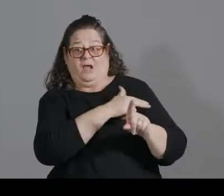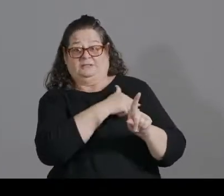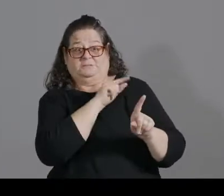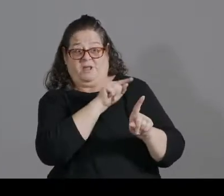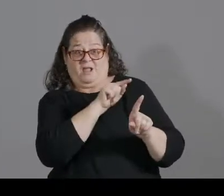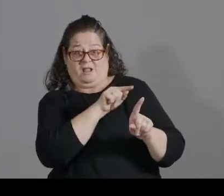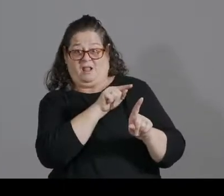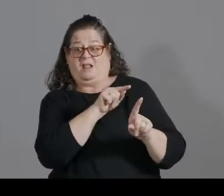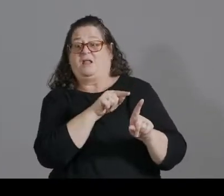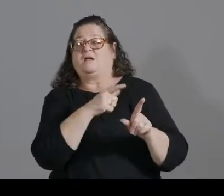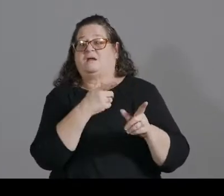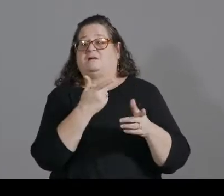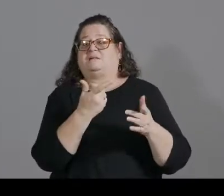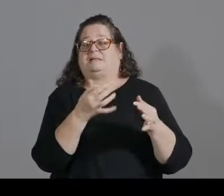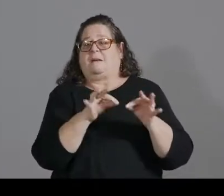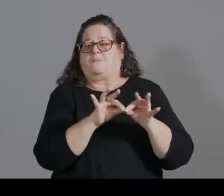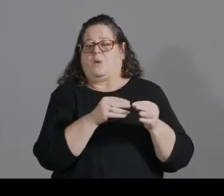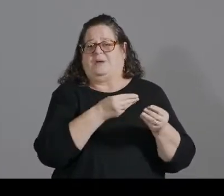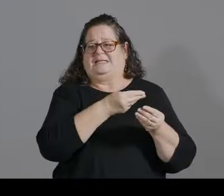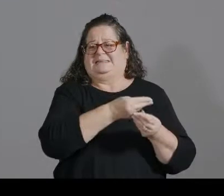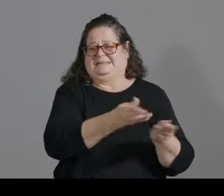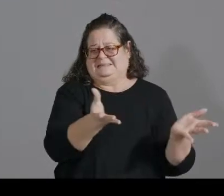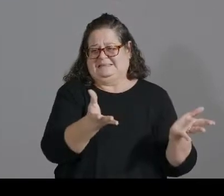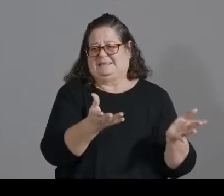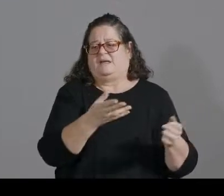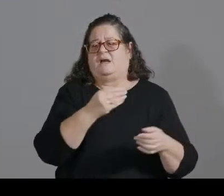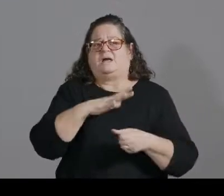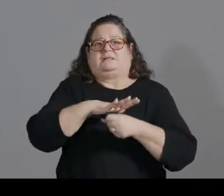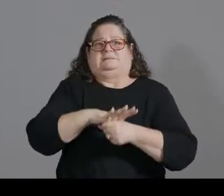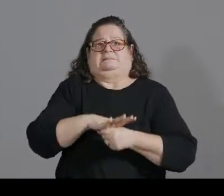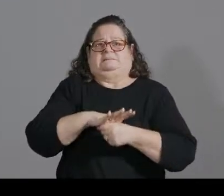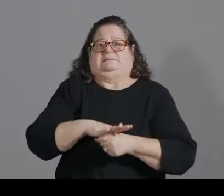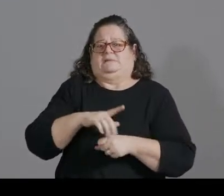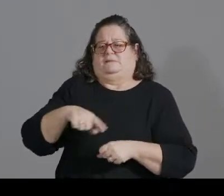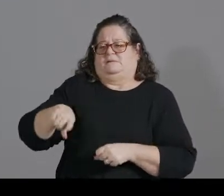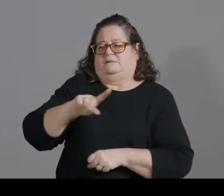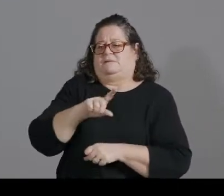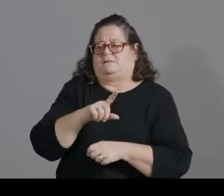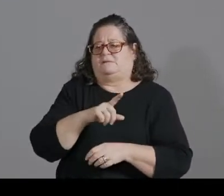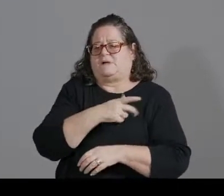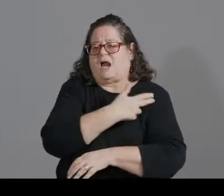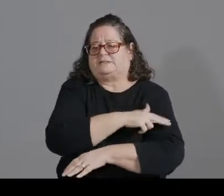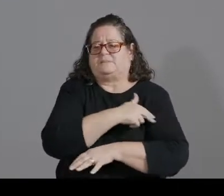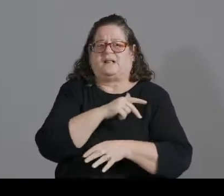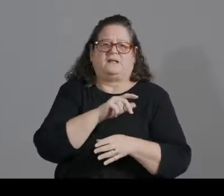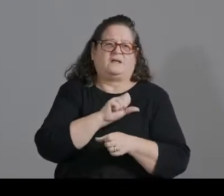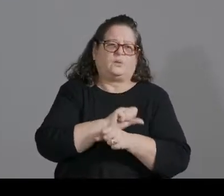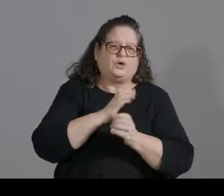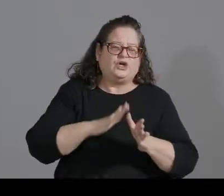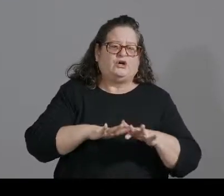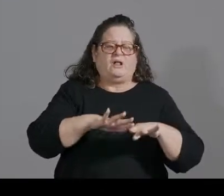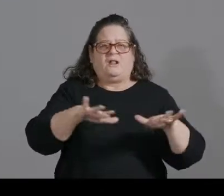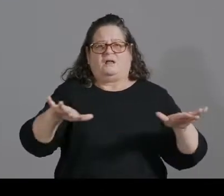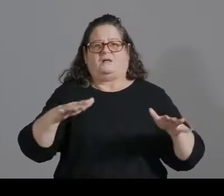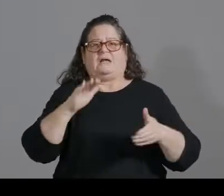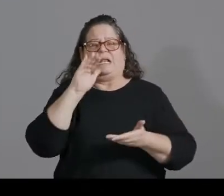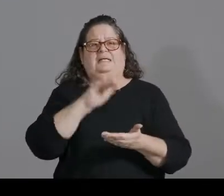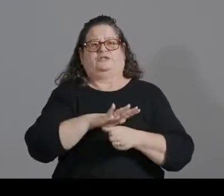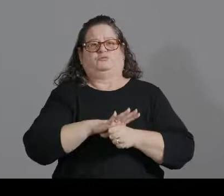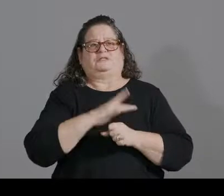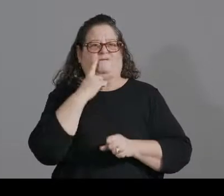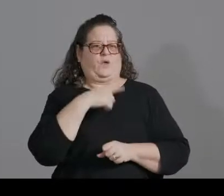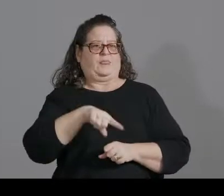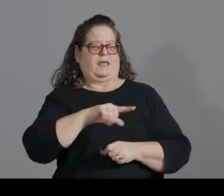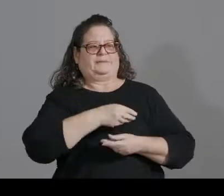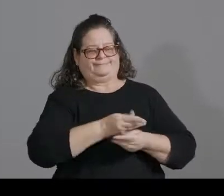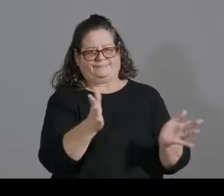our hospitals by allowing them access to vaccine. This is on our website. As we make new updates, it will be updated,